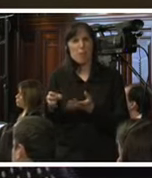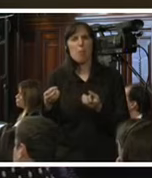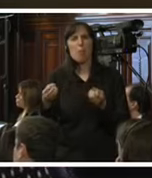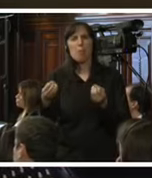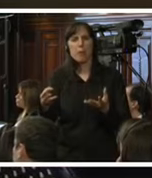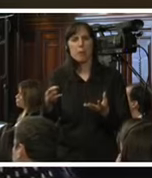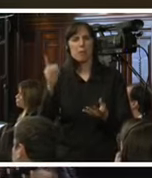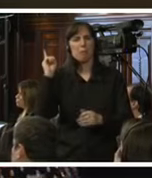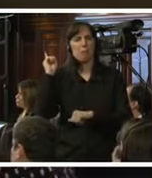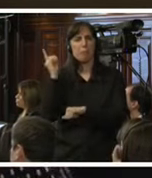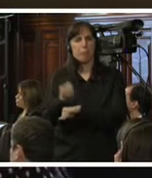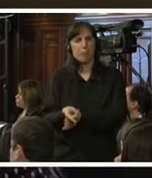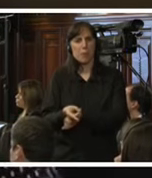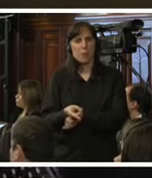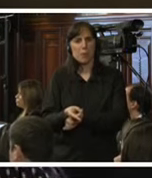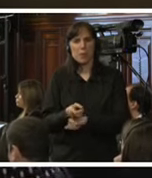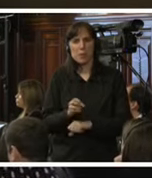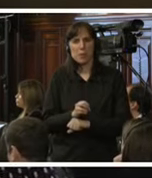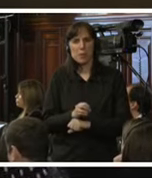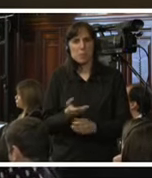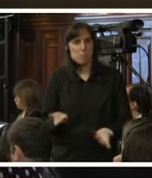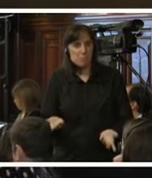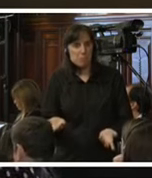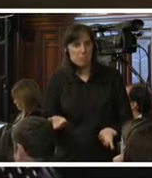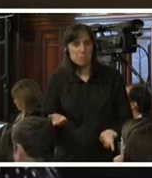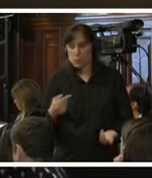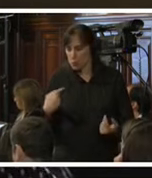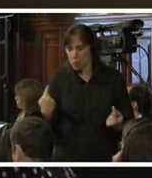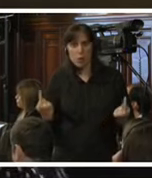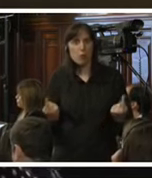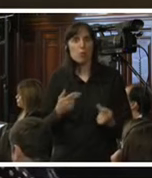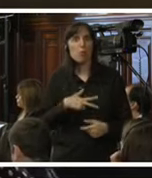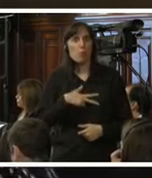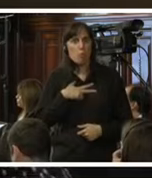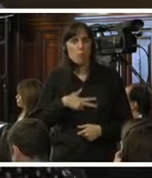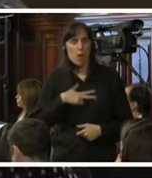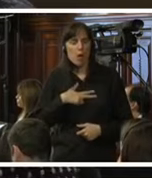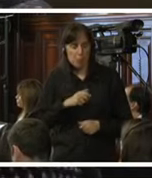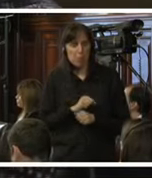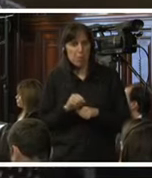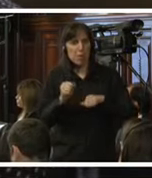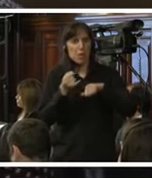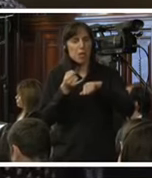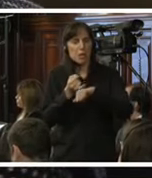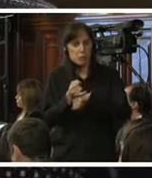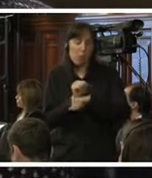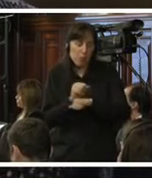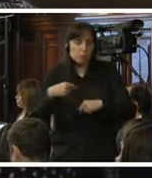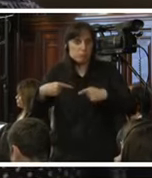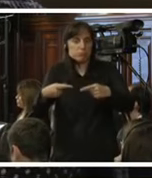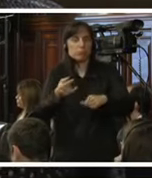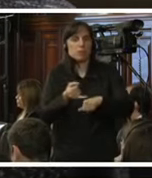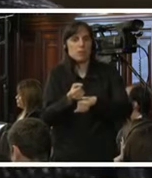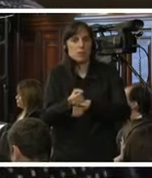they have given. We all are human beings, we all make mistakes, and we can make mistakes, but if a judge gives a decision